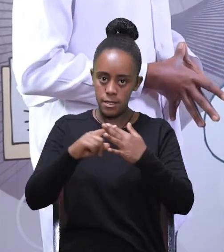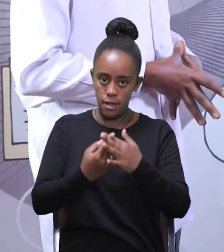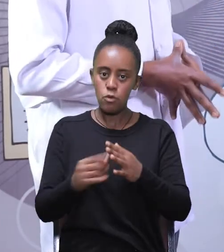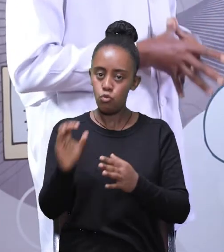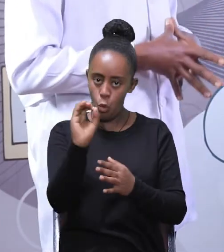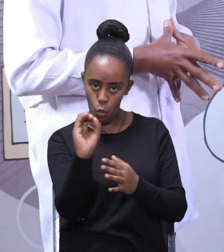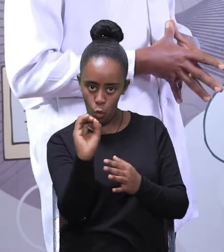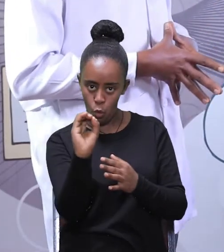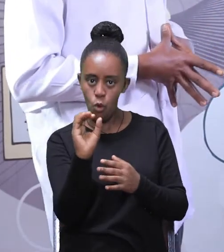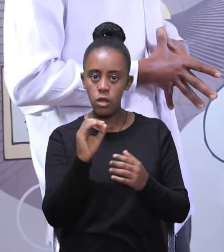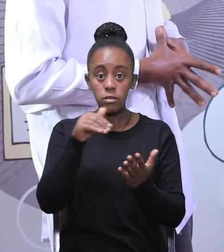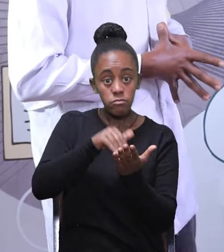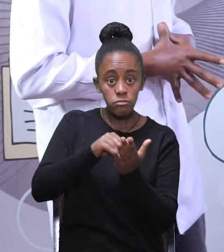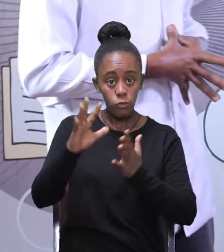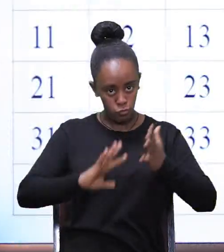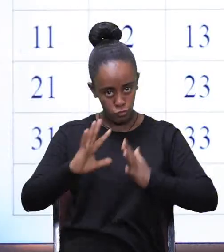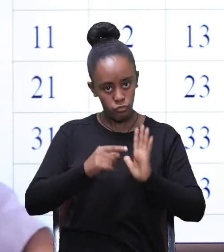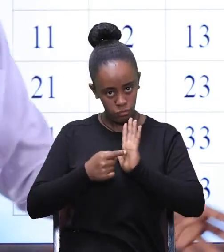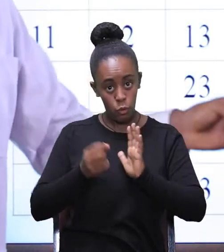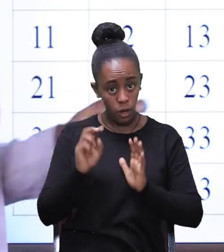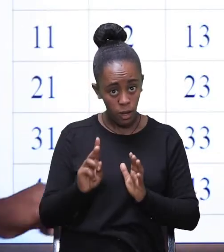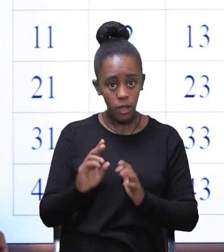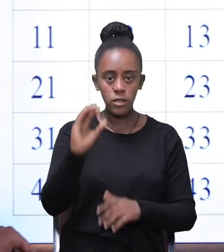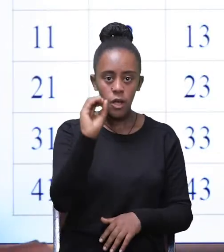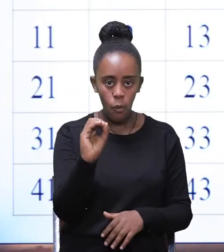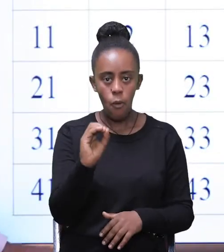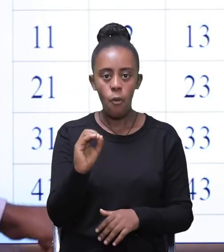0. Say after me, students. Let us count.